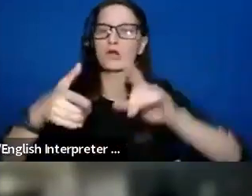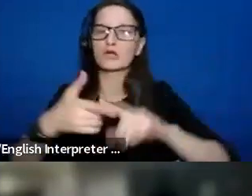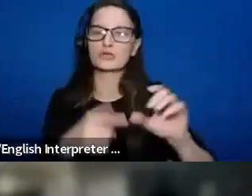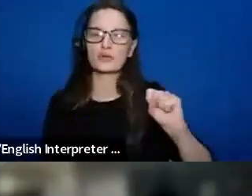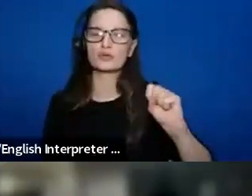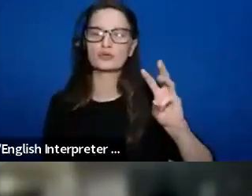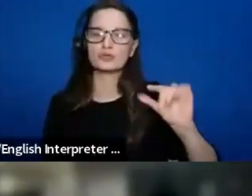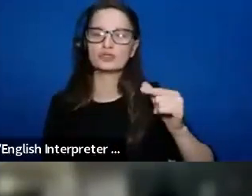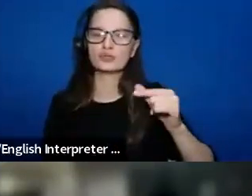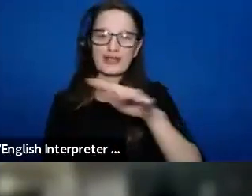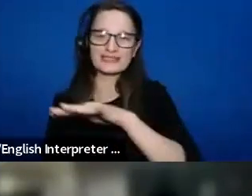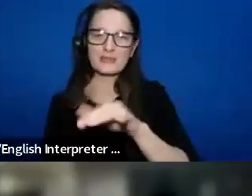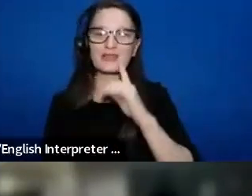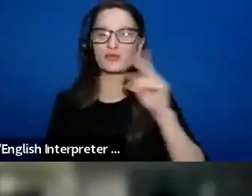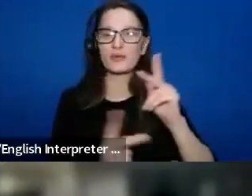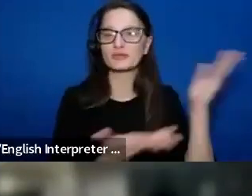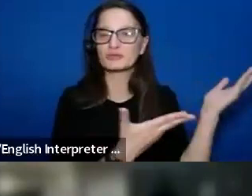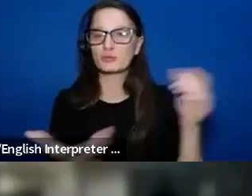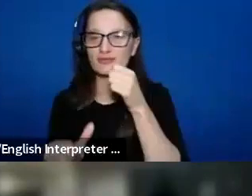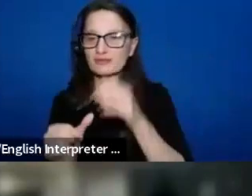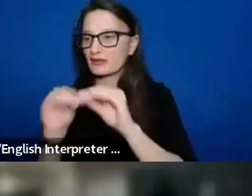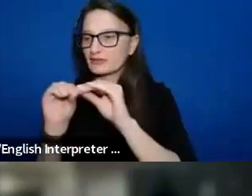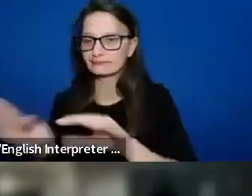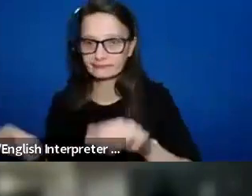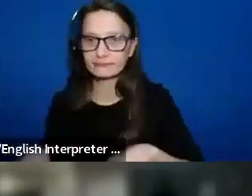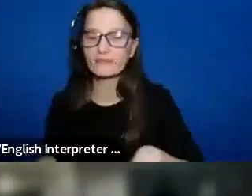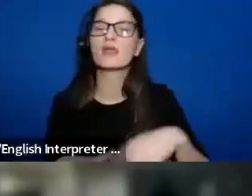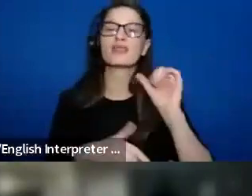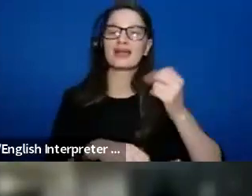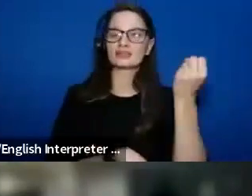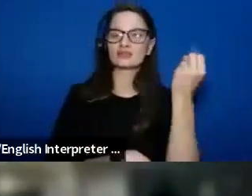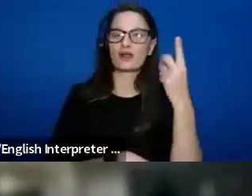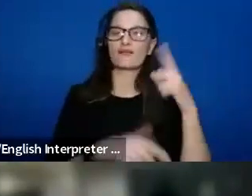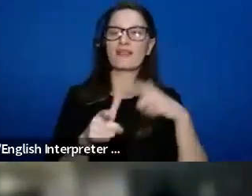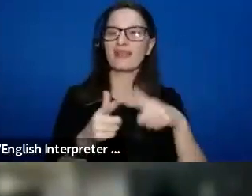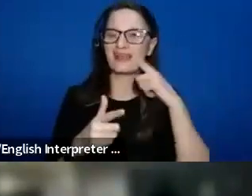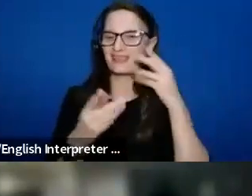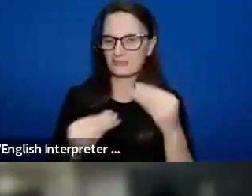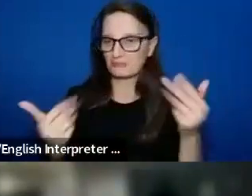the letters. So that's at 12, and then after that, I think the rally kind of disperses.